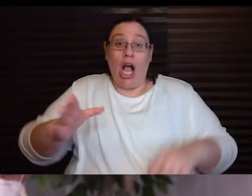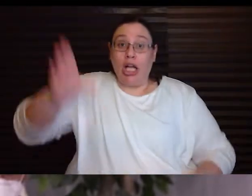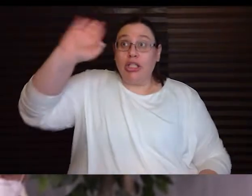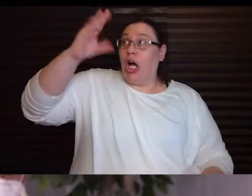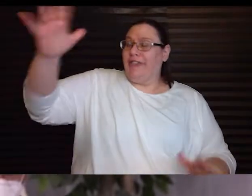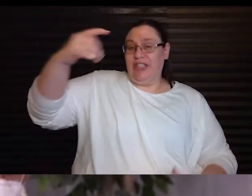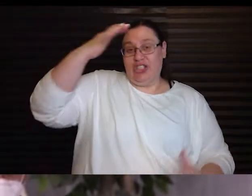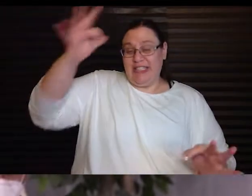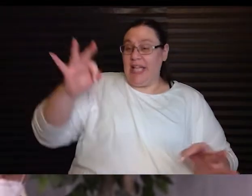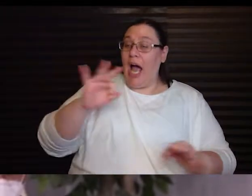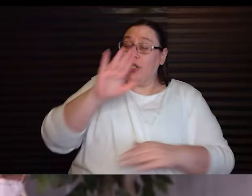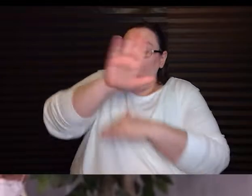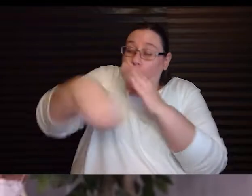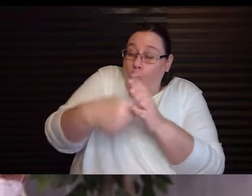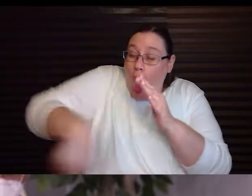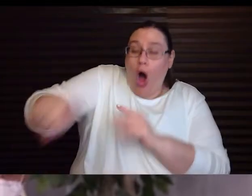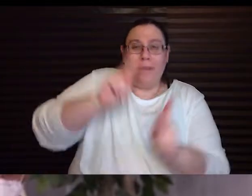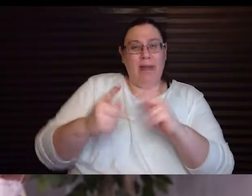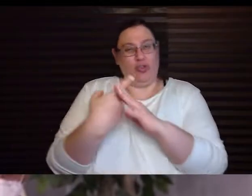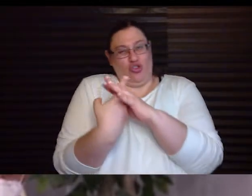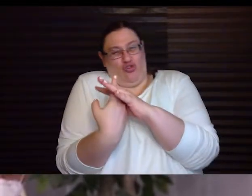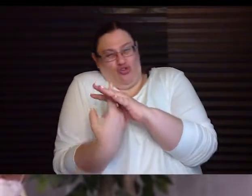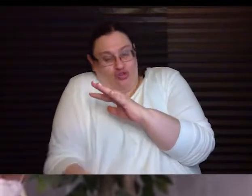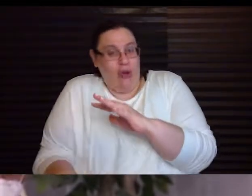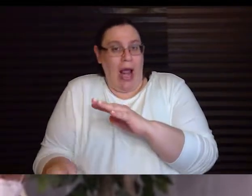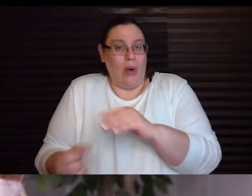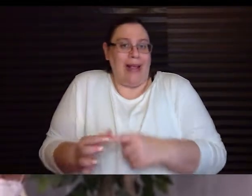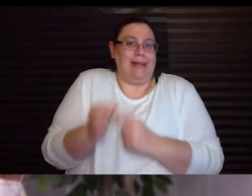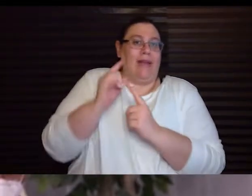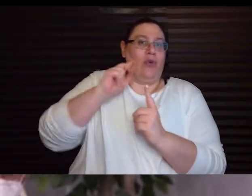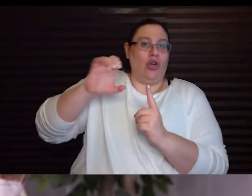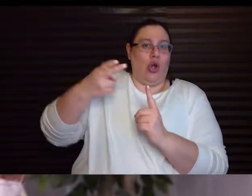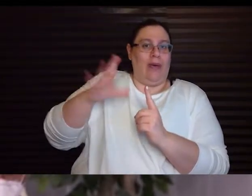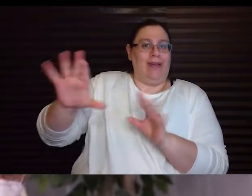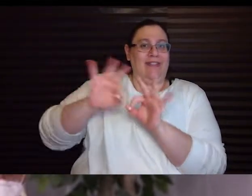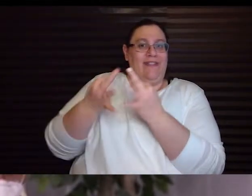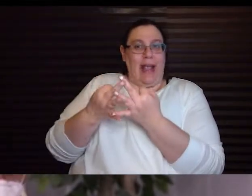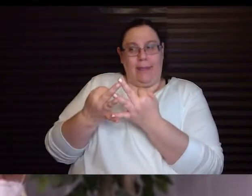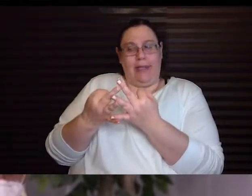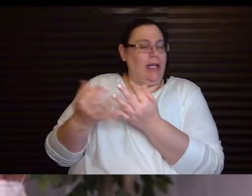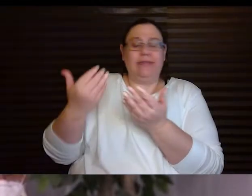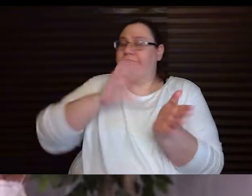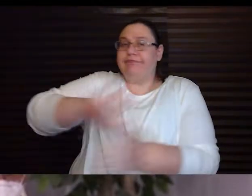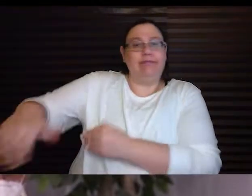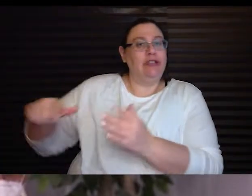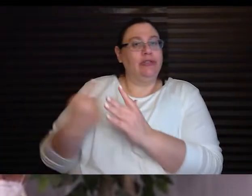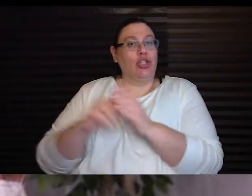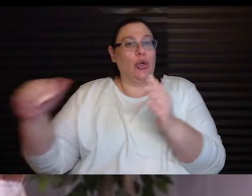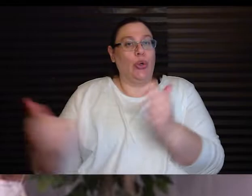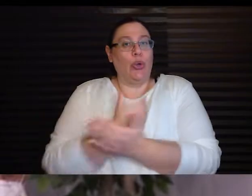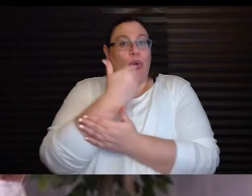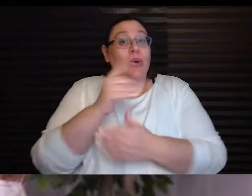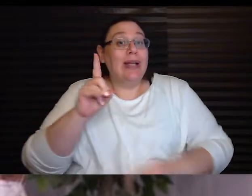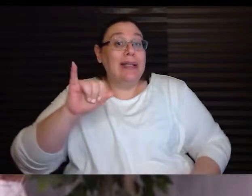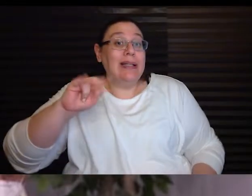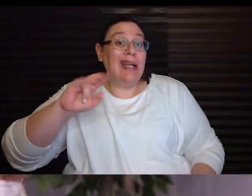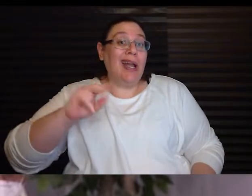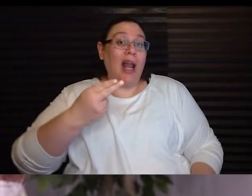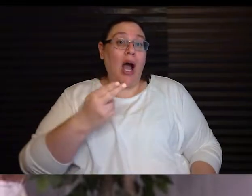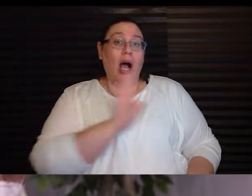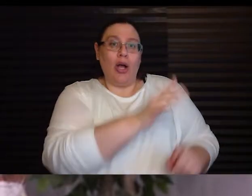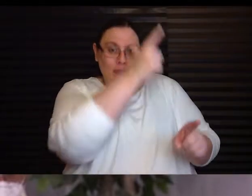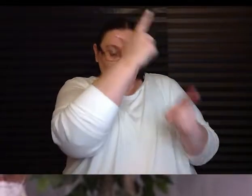God decides to drown every one of them, with the exception of Noah and his family, and start all over again? Dinah's